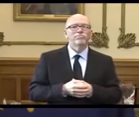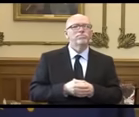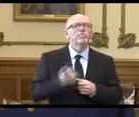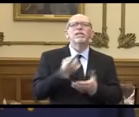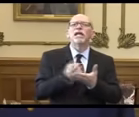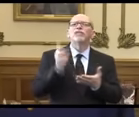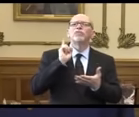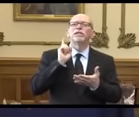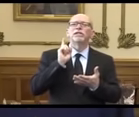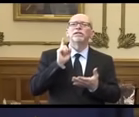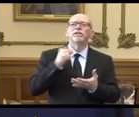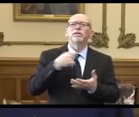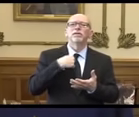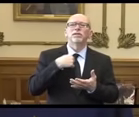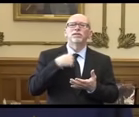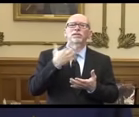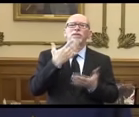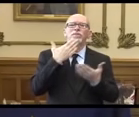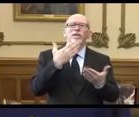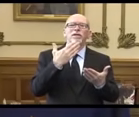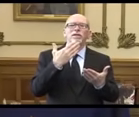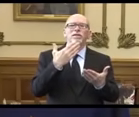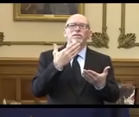Last week, I thanked